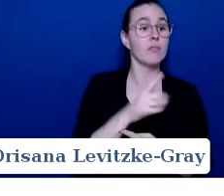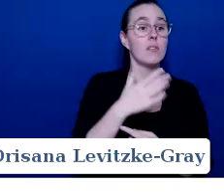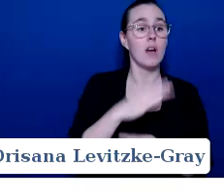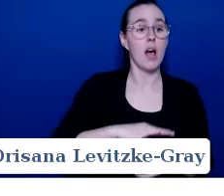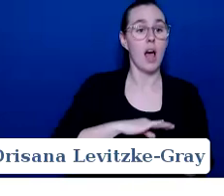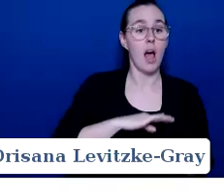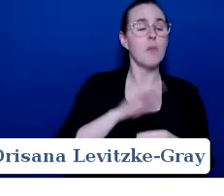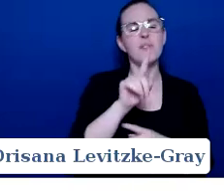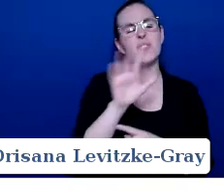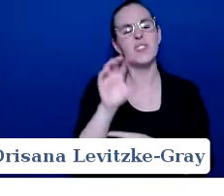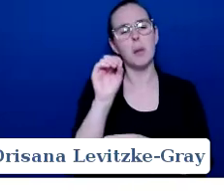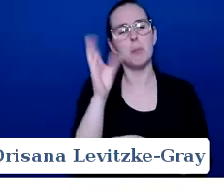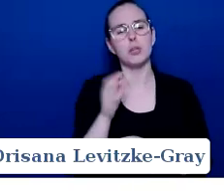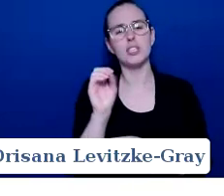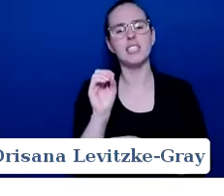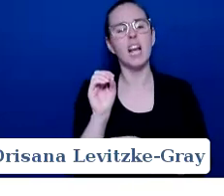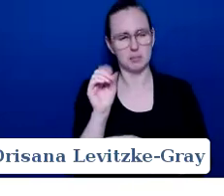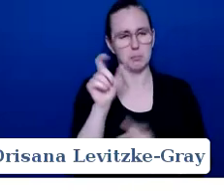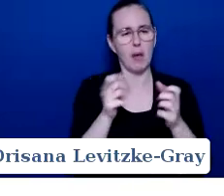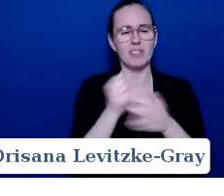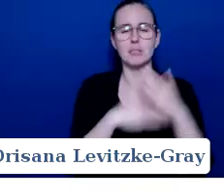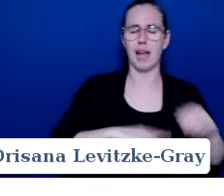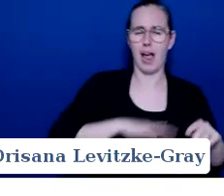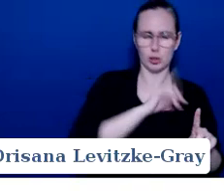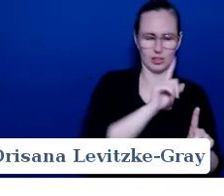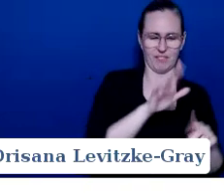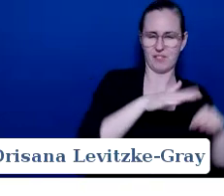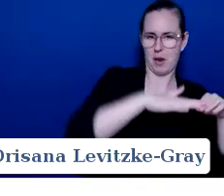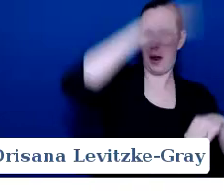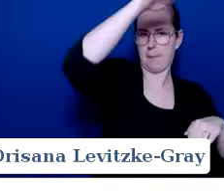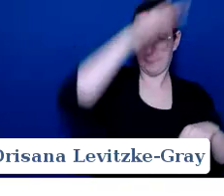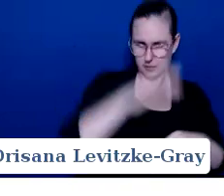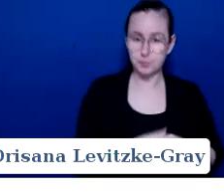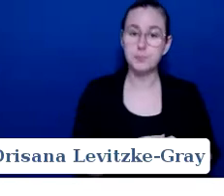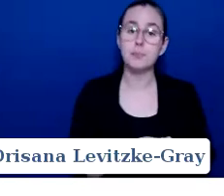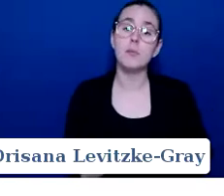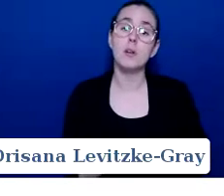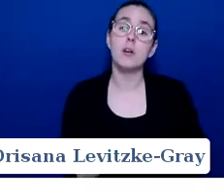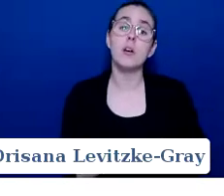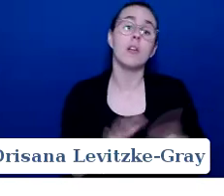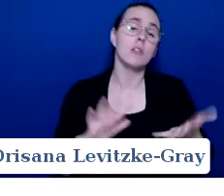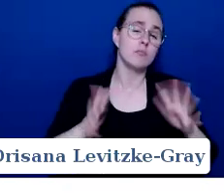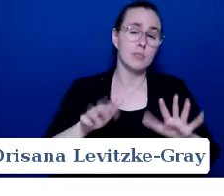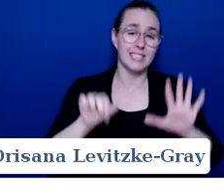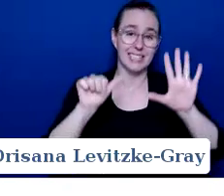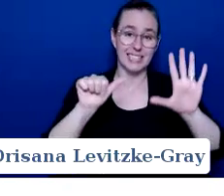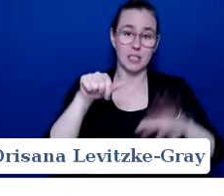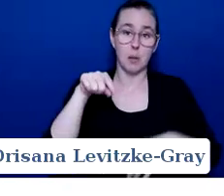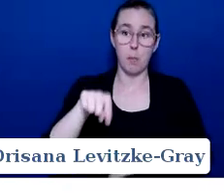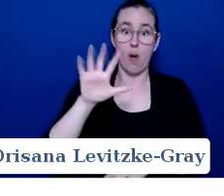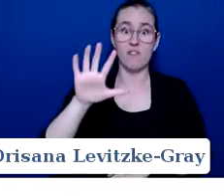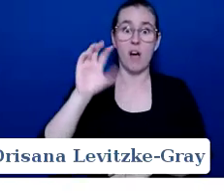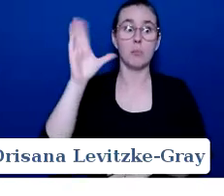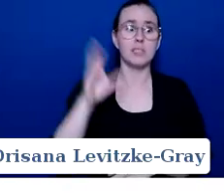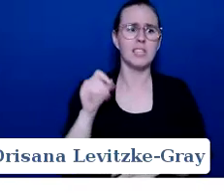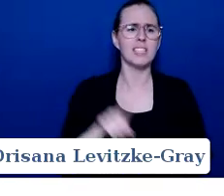of a person with disability with severe disability inside of the population. World Bank is supporting now the Morocco with